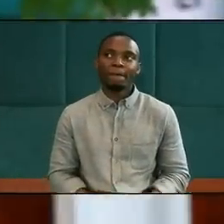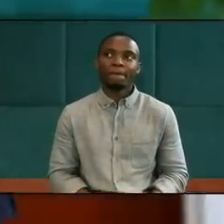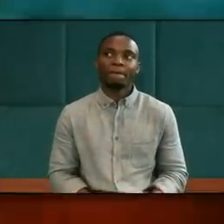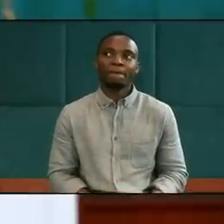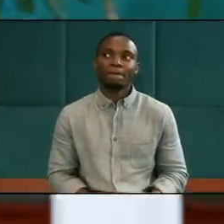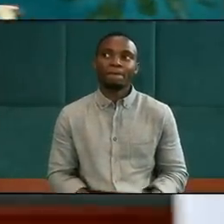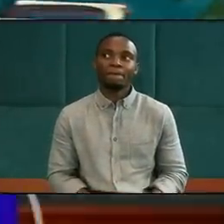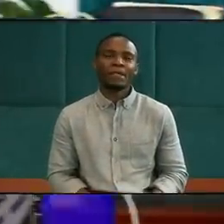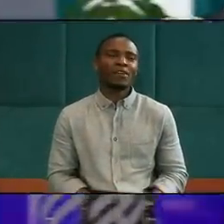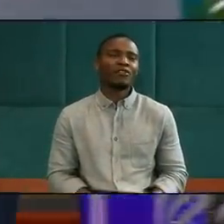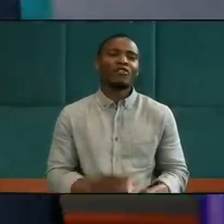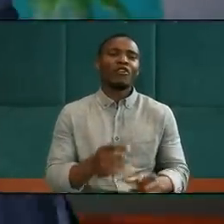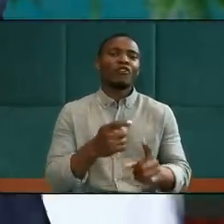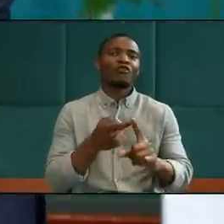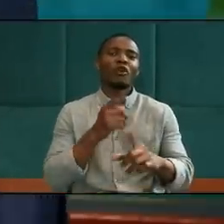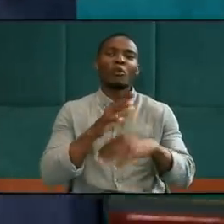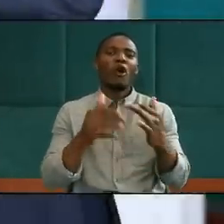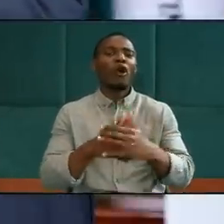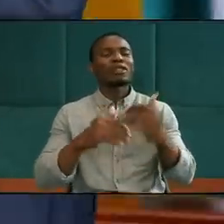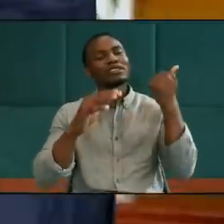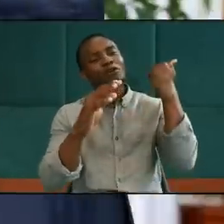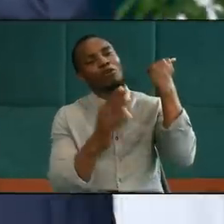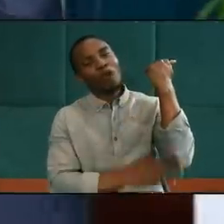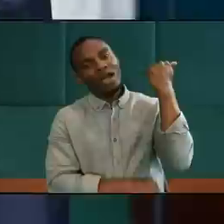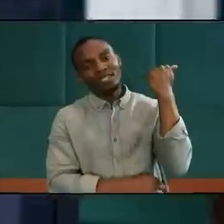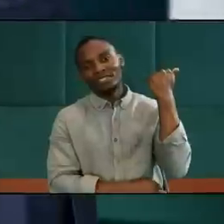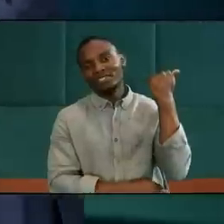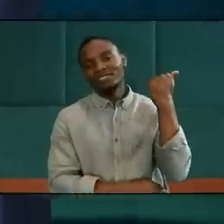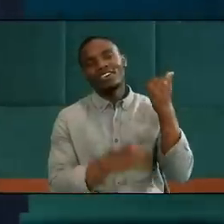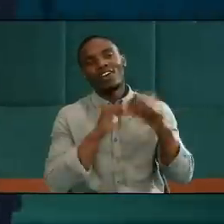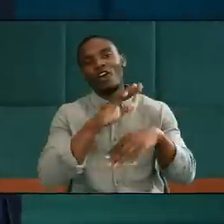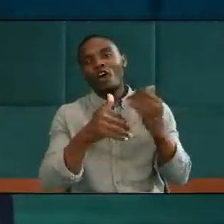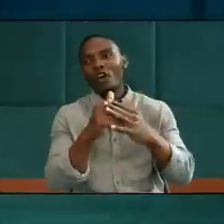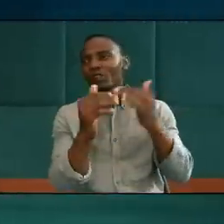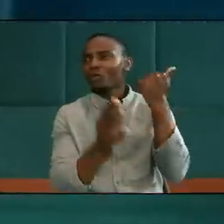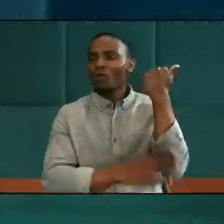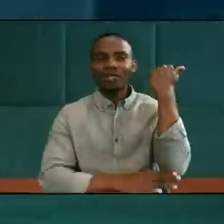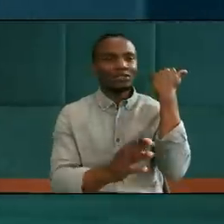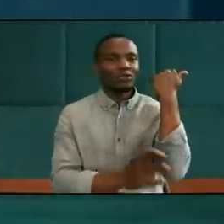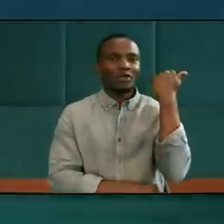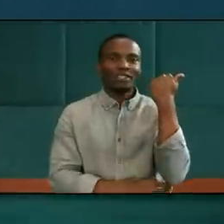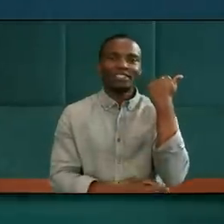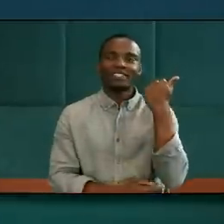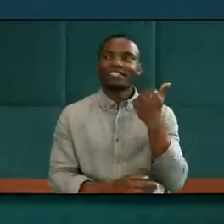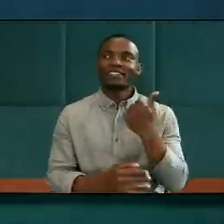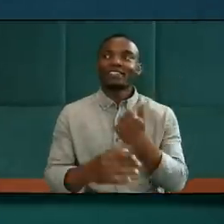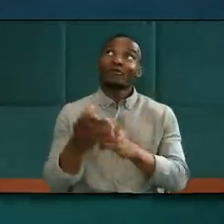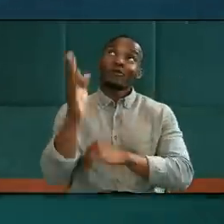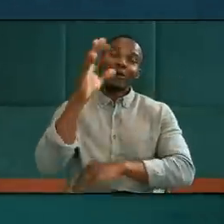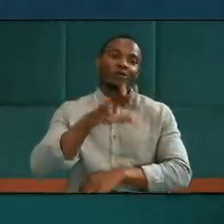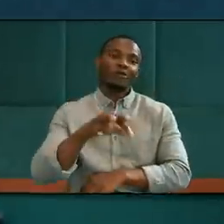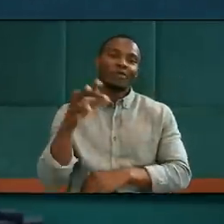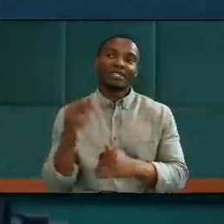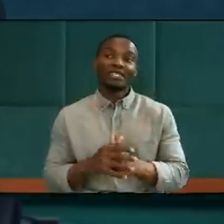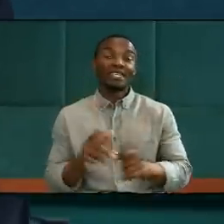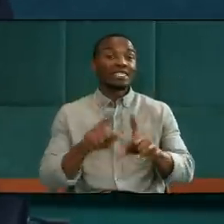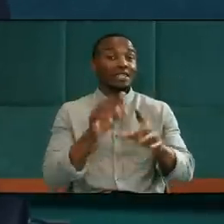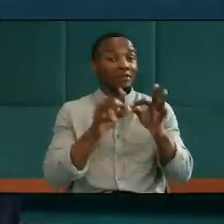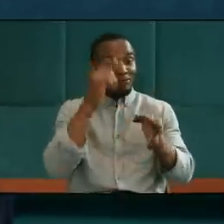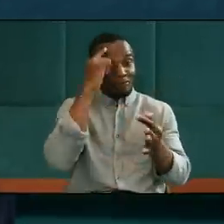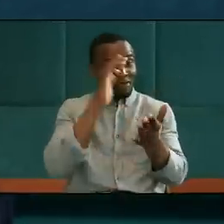The worst of the worst of the worst. So if you don't believe